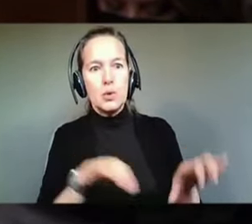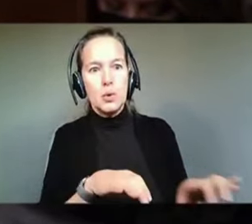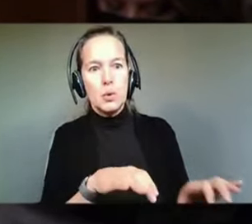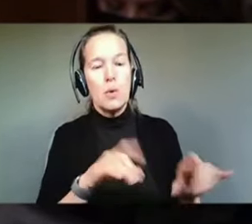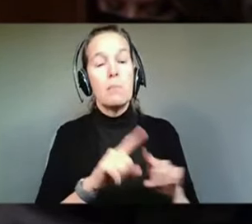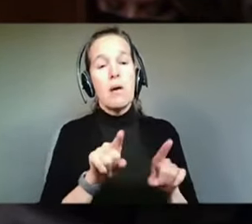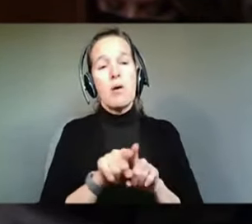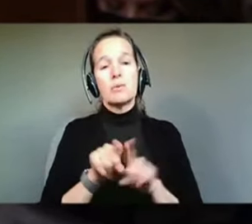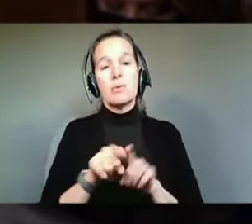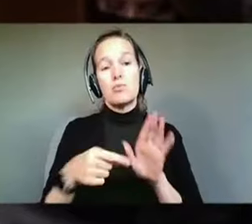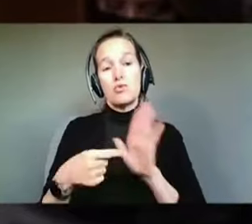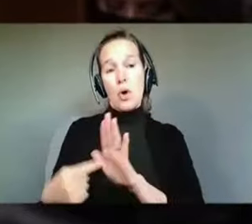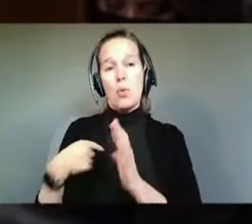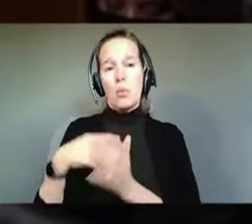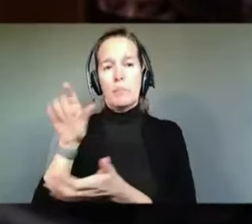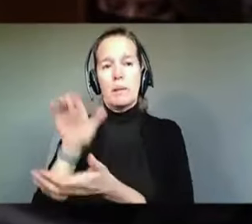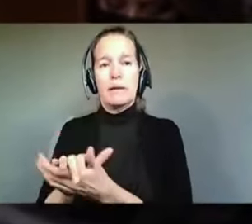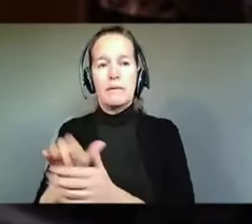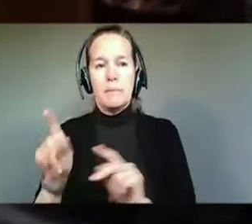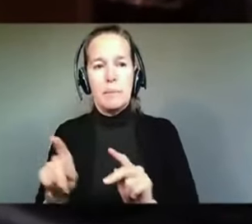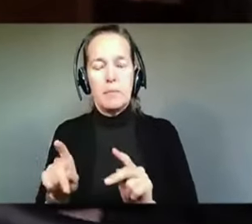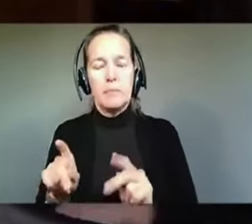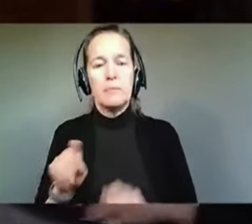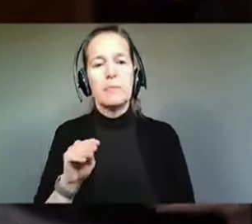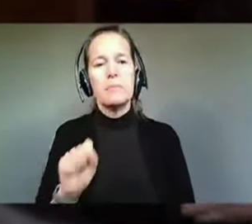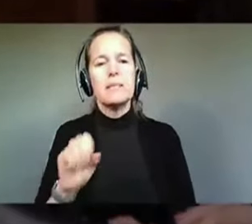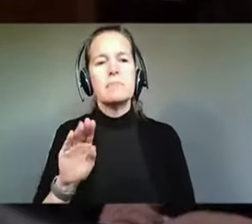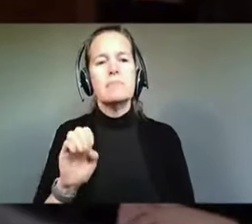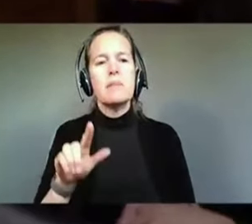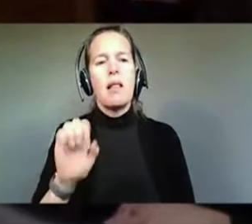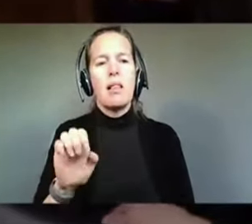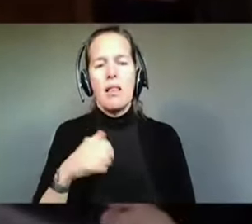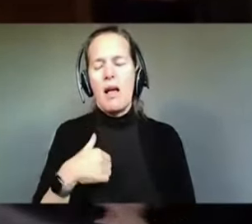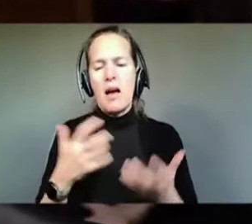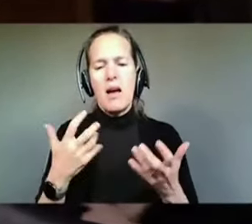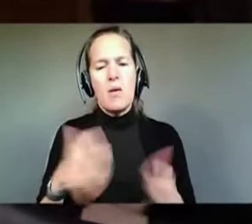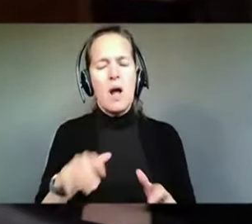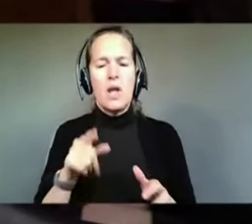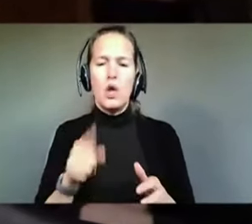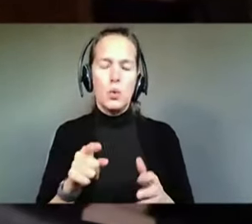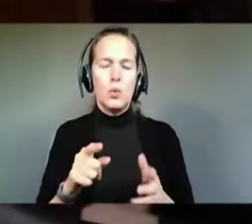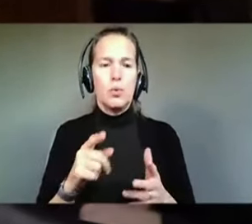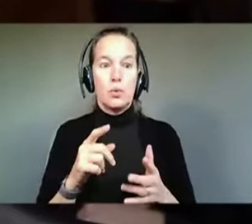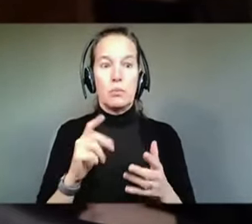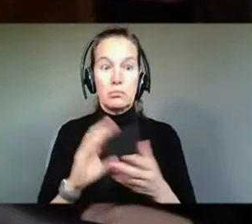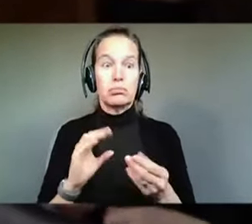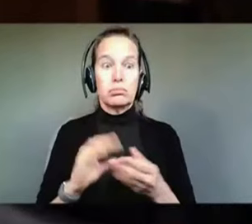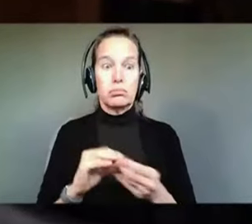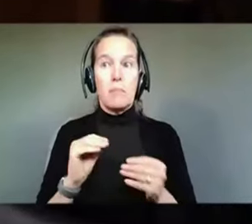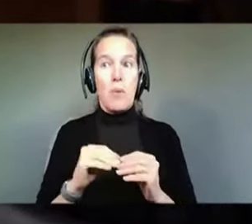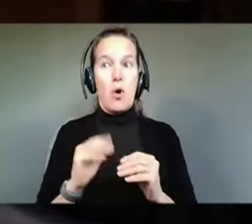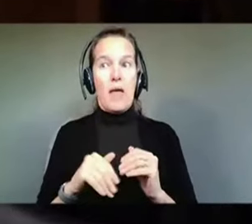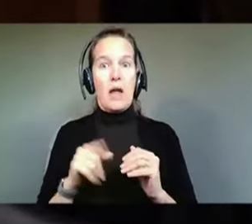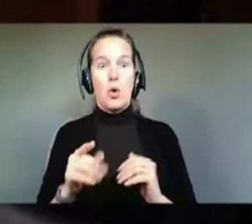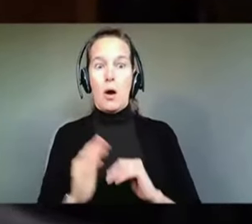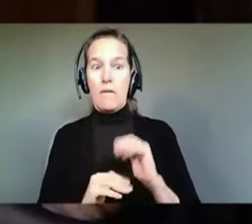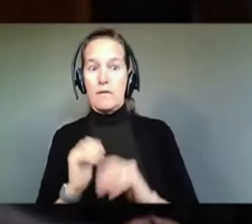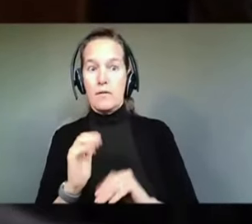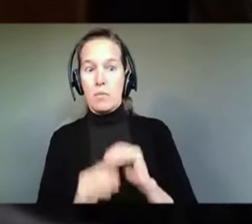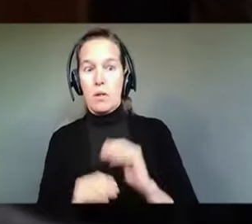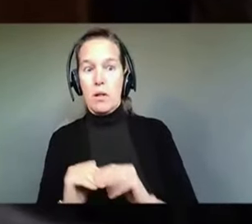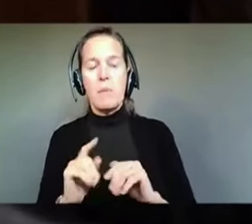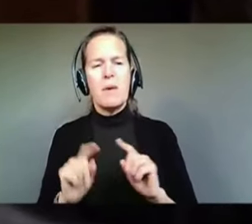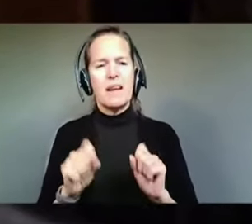Beal, I don't want you to say more than you comfortably feel like you can, but can you talk a little bit about